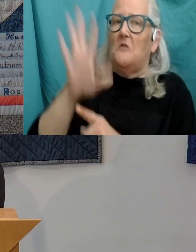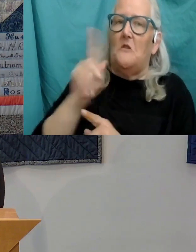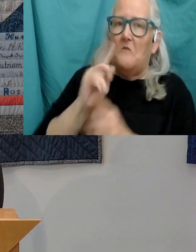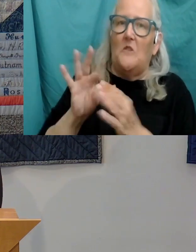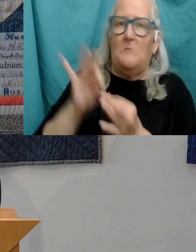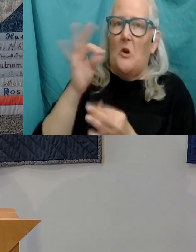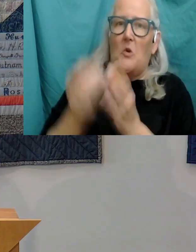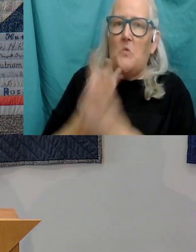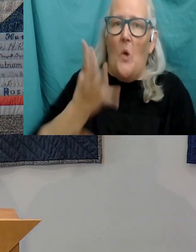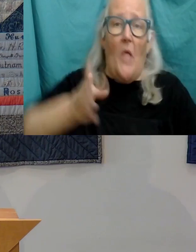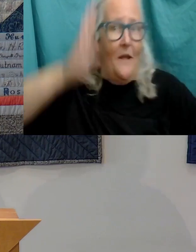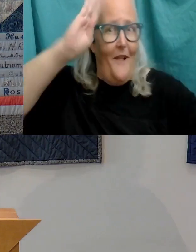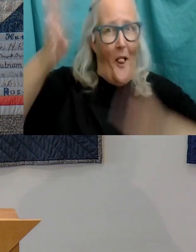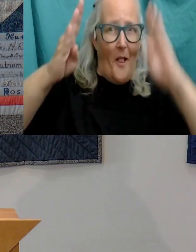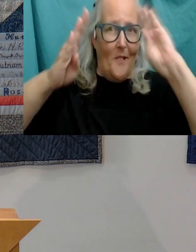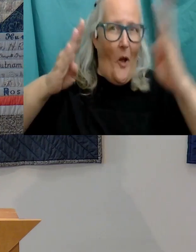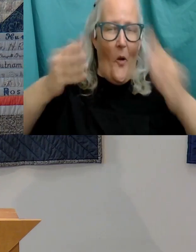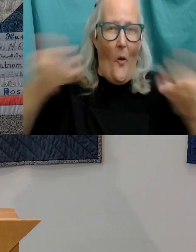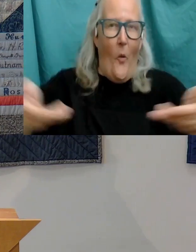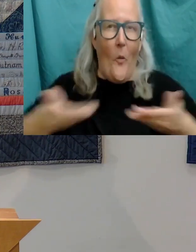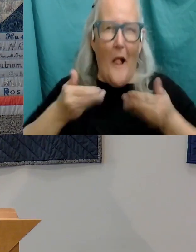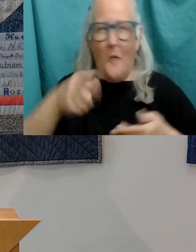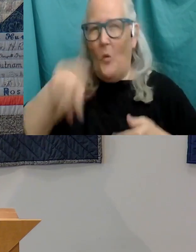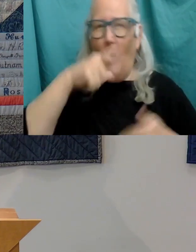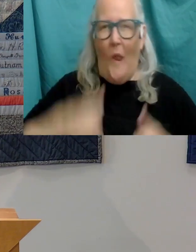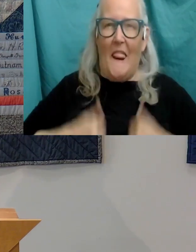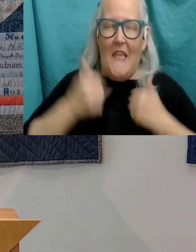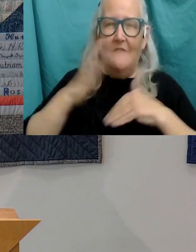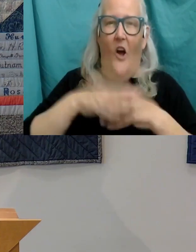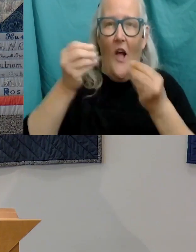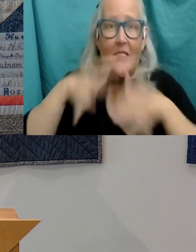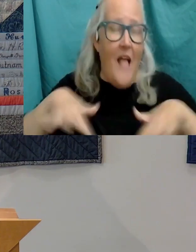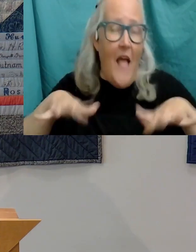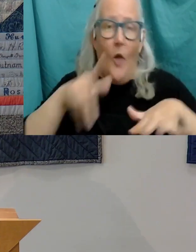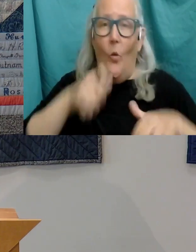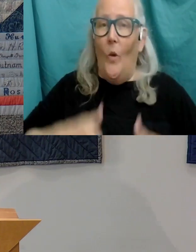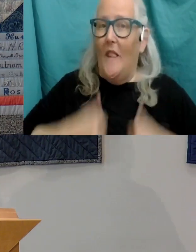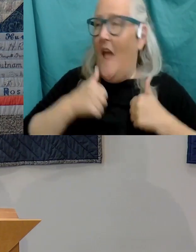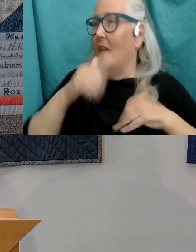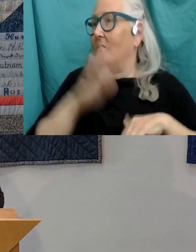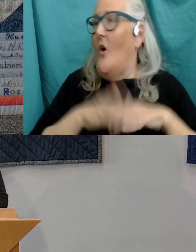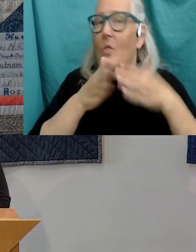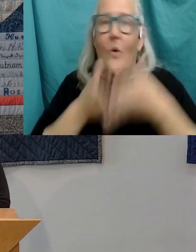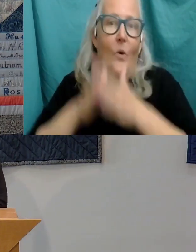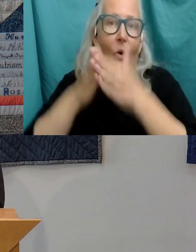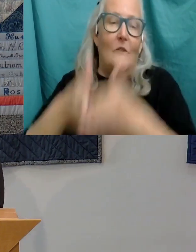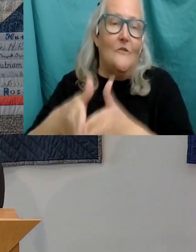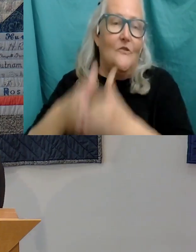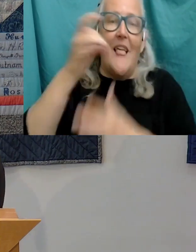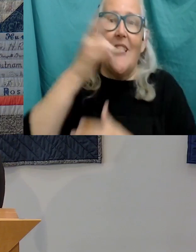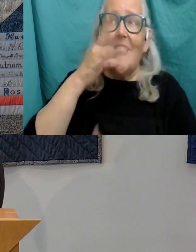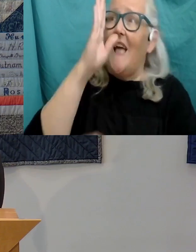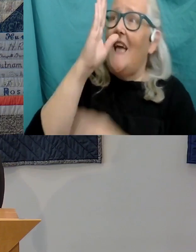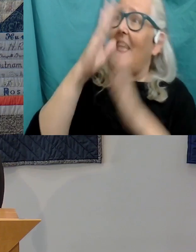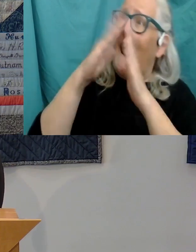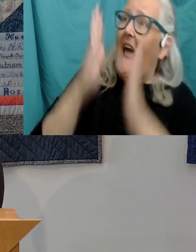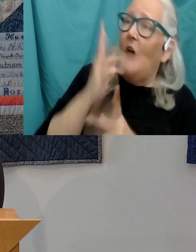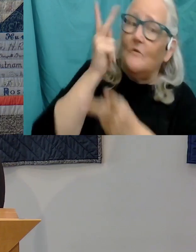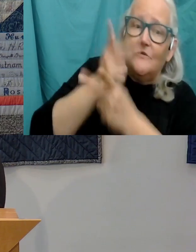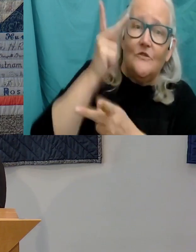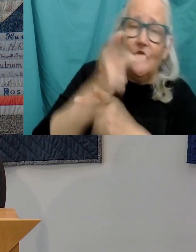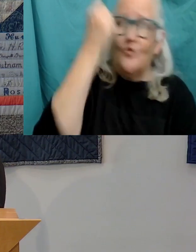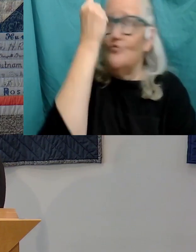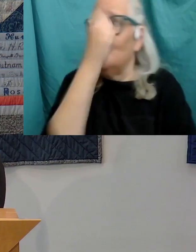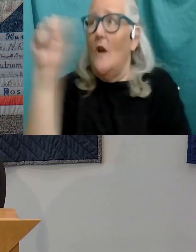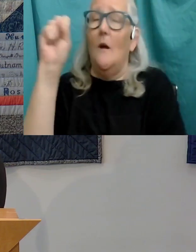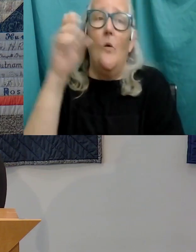you, landlubbers and seafarers, wanderers and lighthouse tenders, rebels and rule makers, and